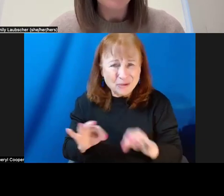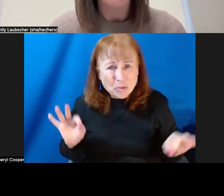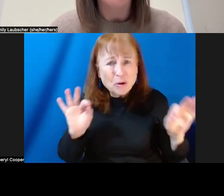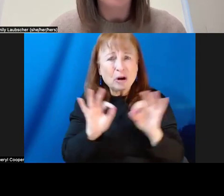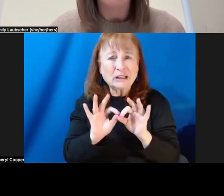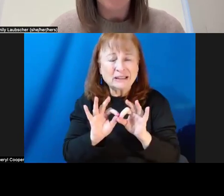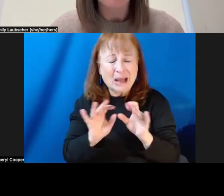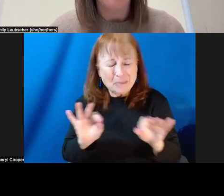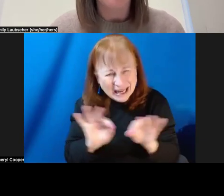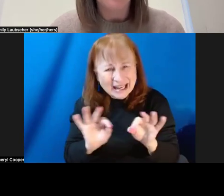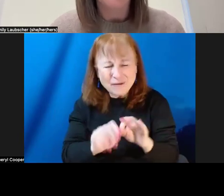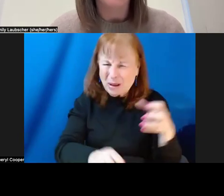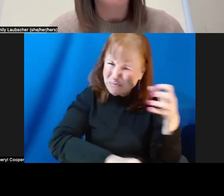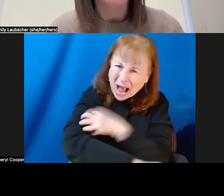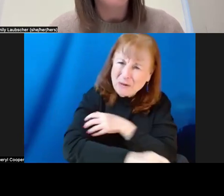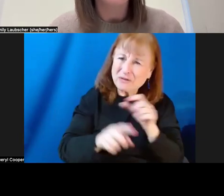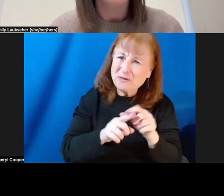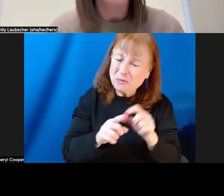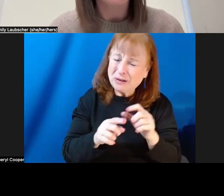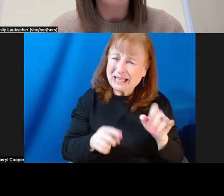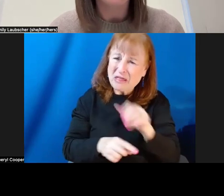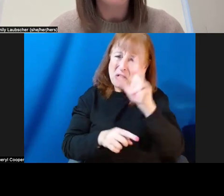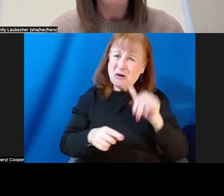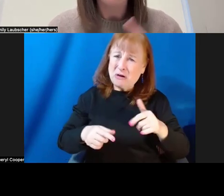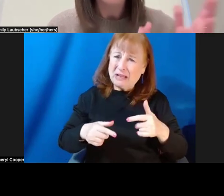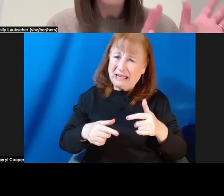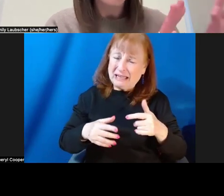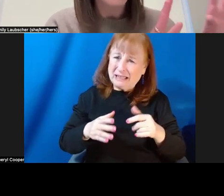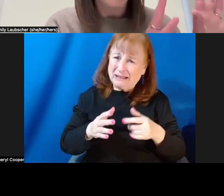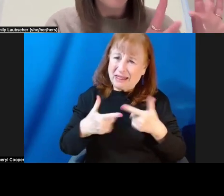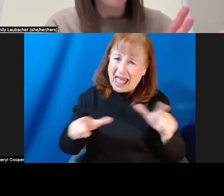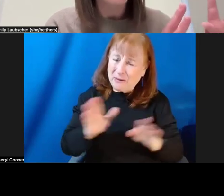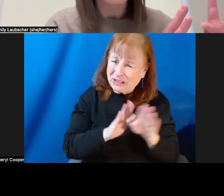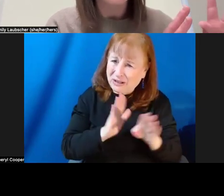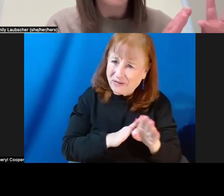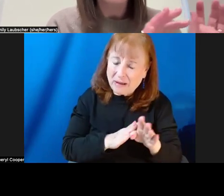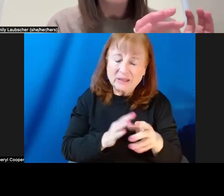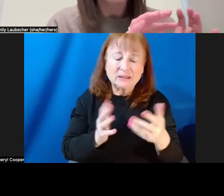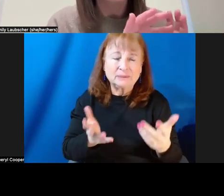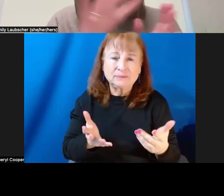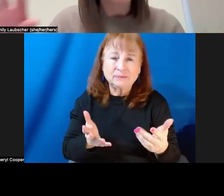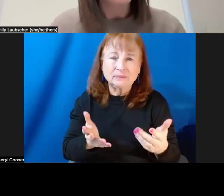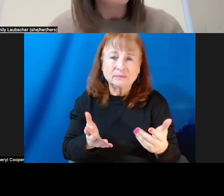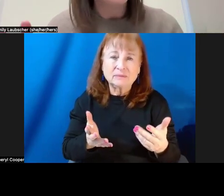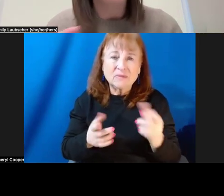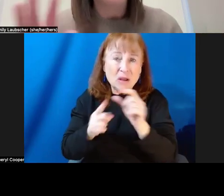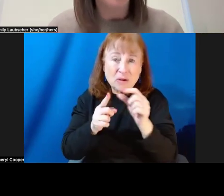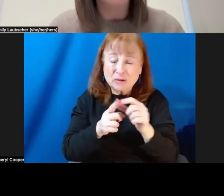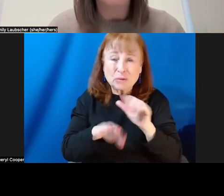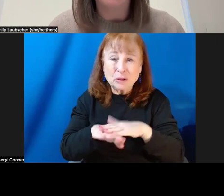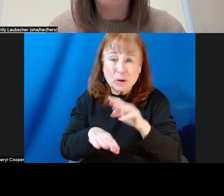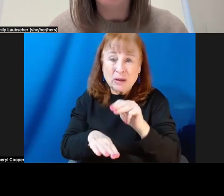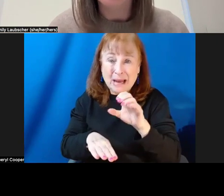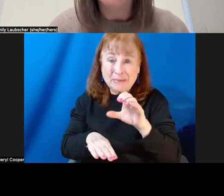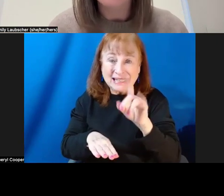and meaningful and powerful at this early stage of development. All those words on the MCDI that aren't necessarily